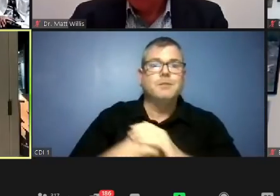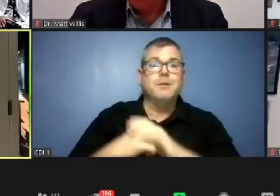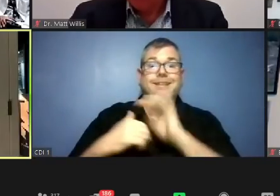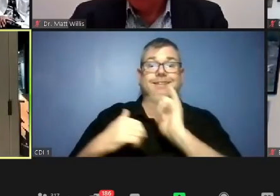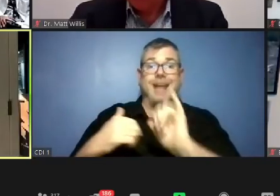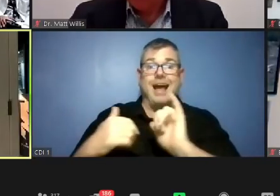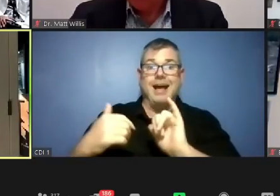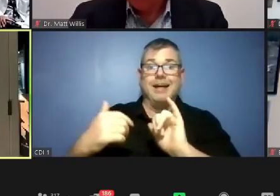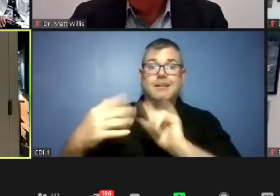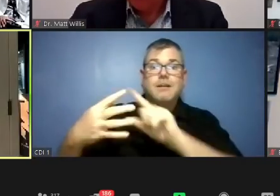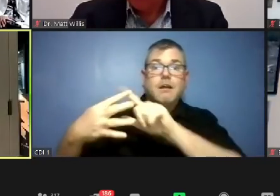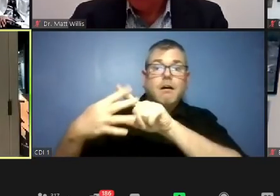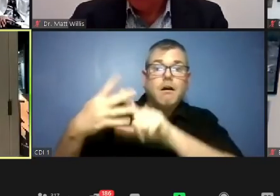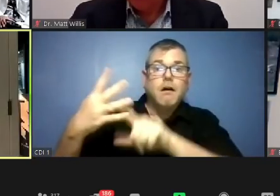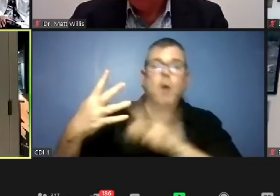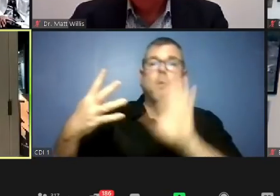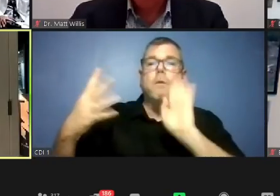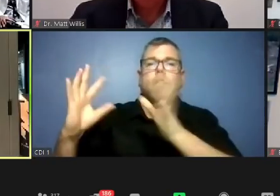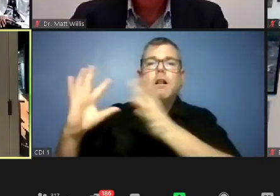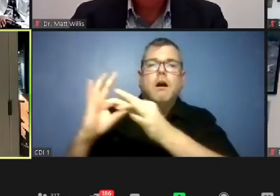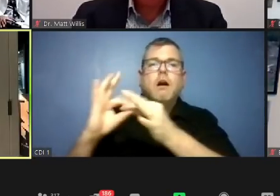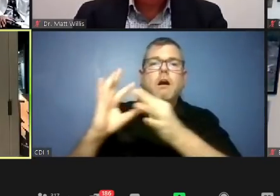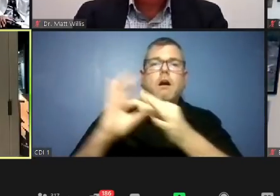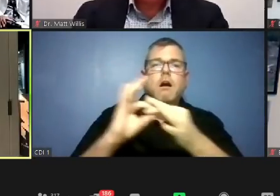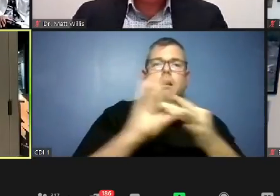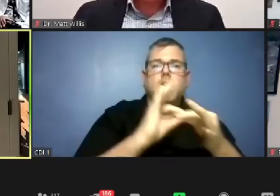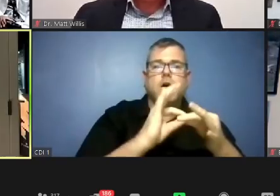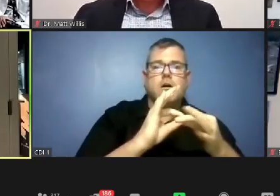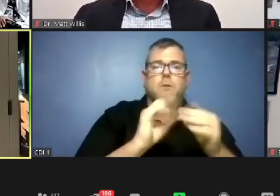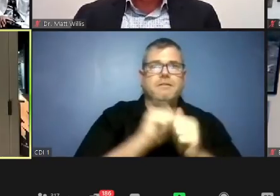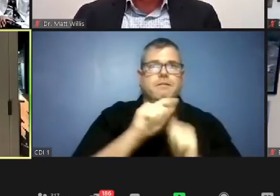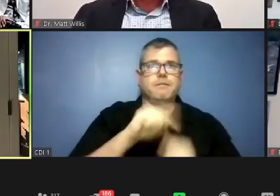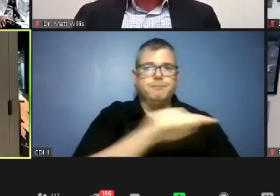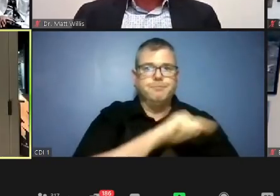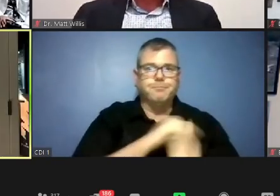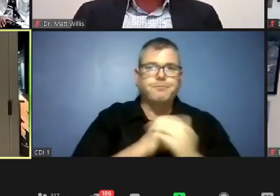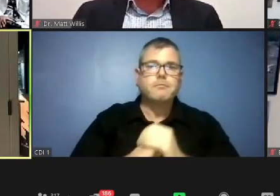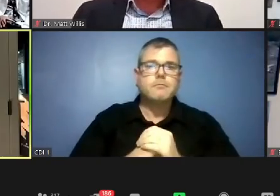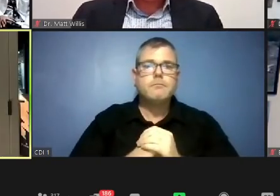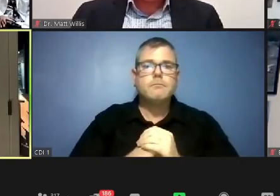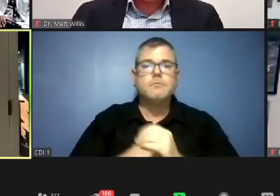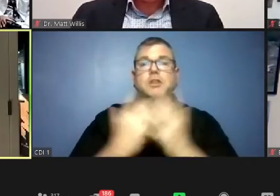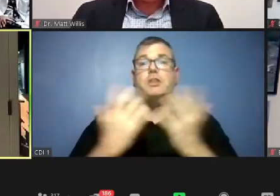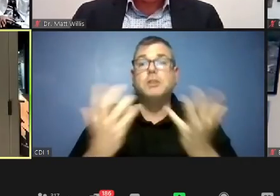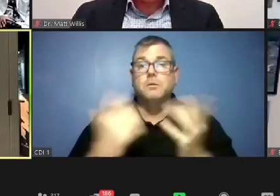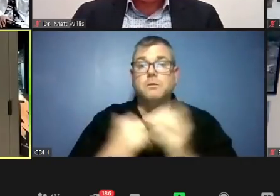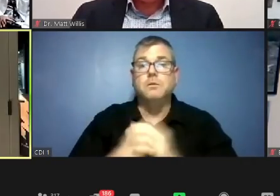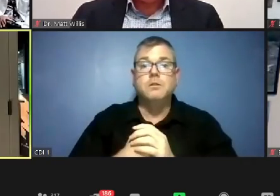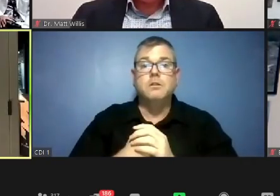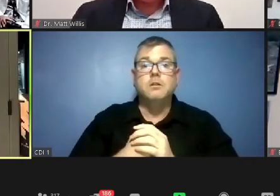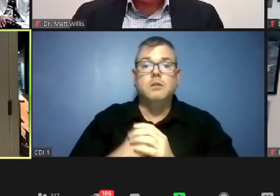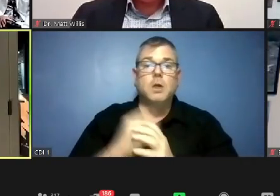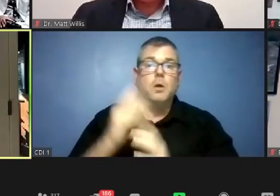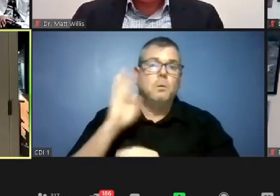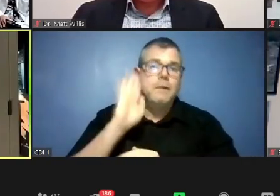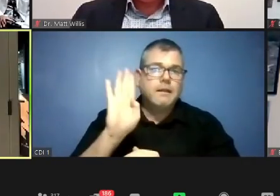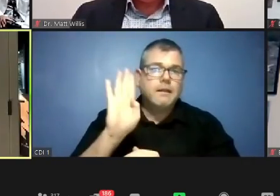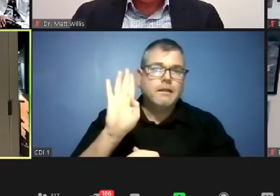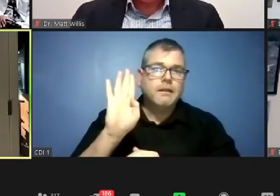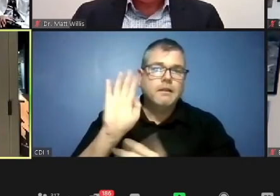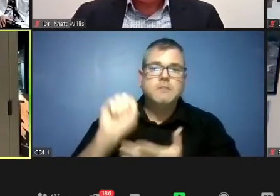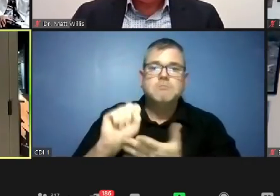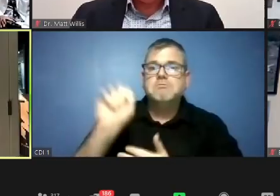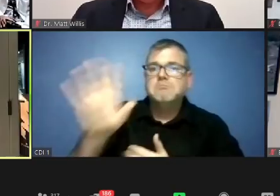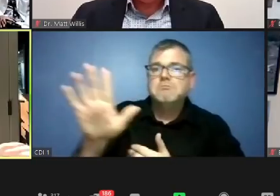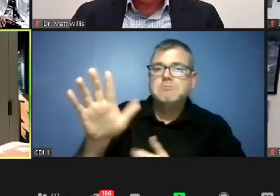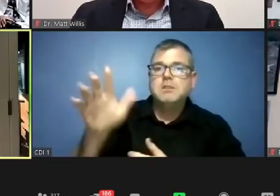you that information, but to cover the bases, directing you to that medical network if you're a member of that. We also are going to be